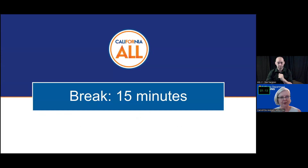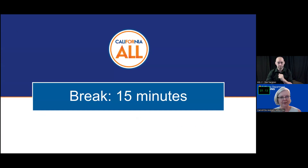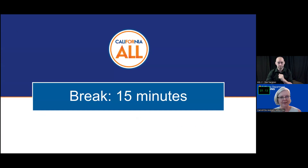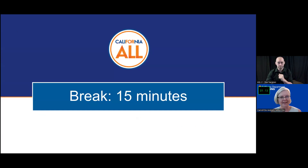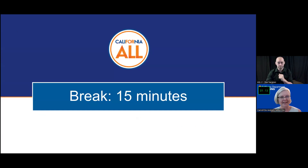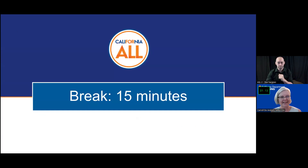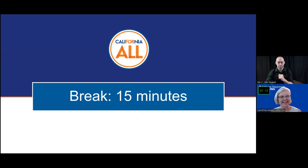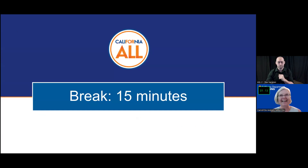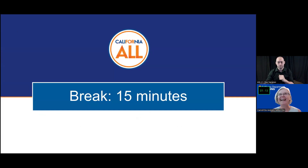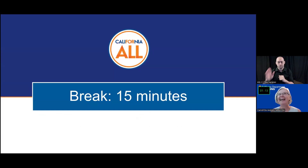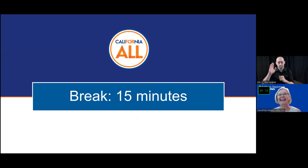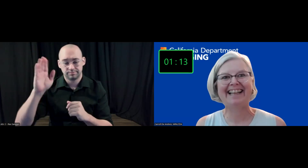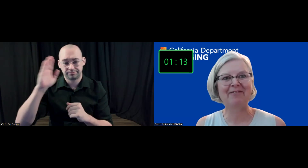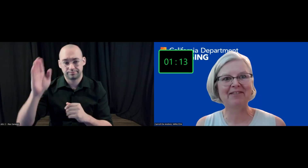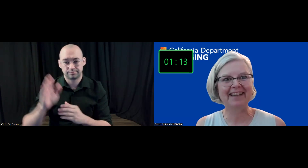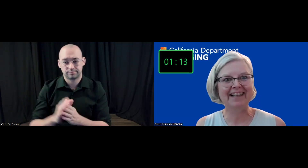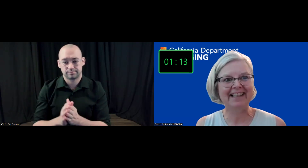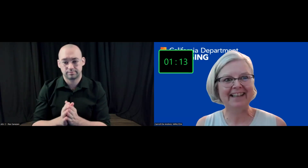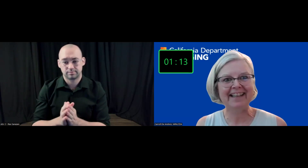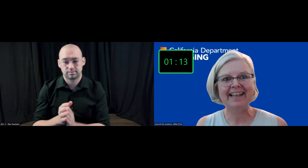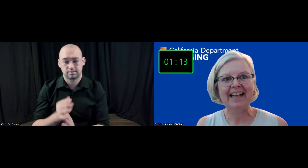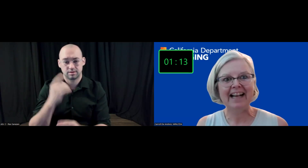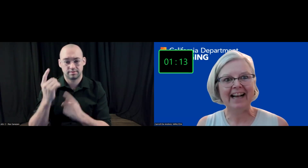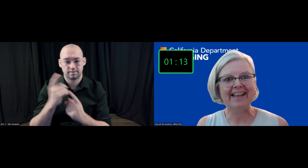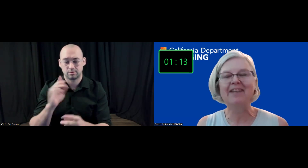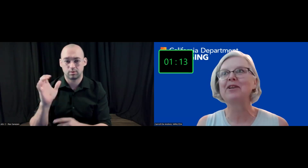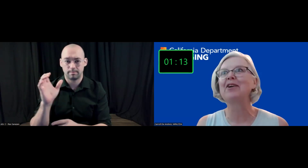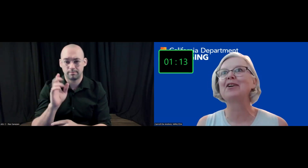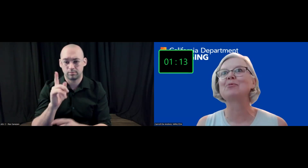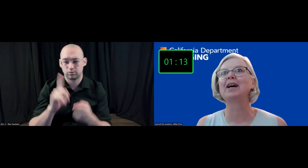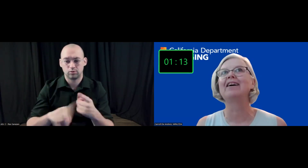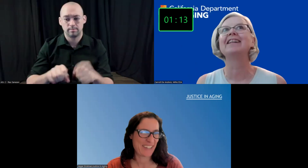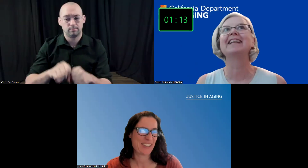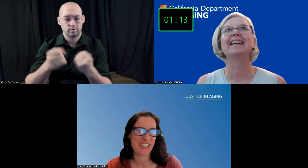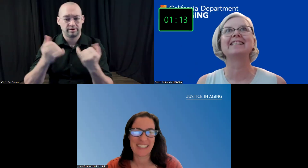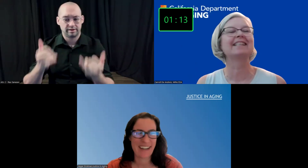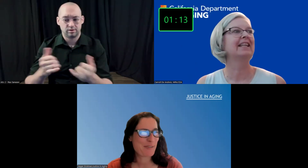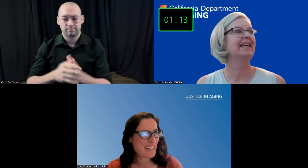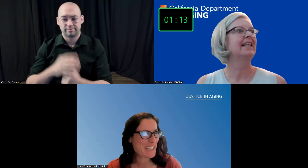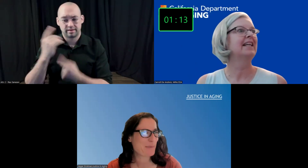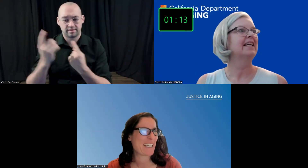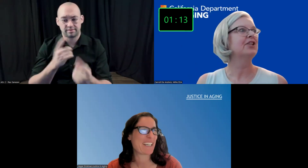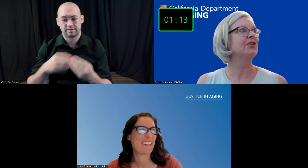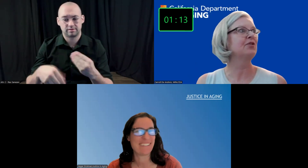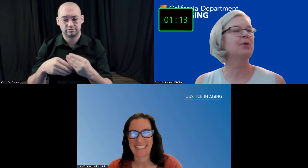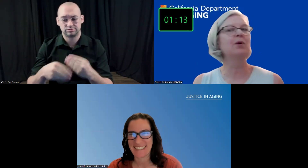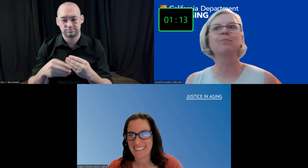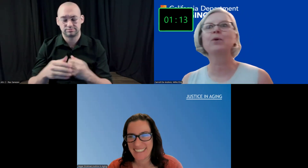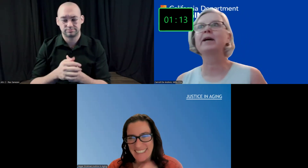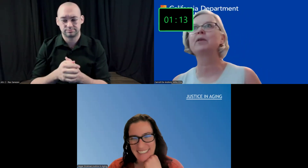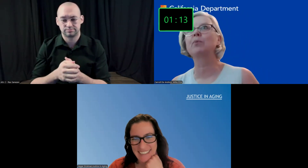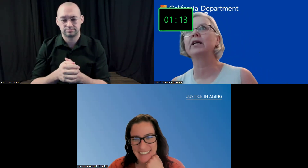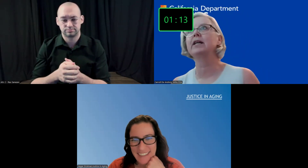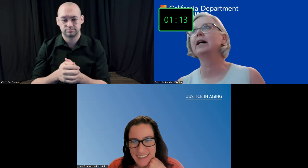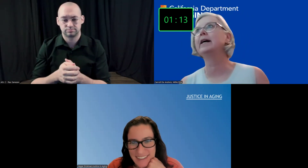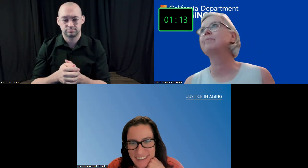Am I speaking yet? I think we're going to break, right? I think we are as well. Yes. Everyone needs a break. All right. Do we want to